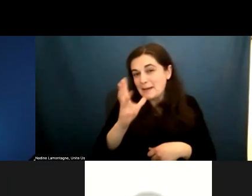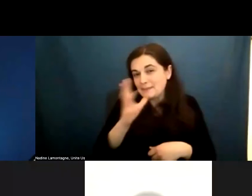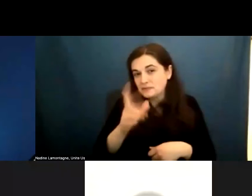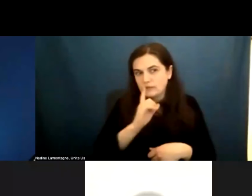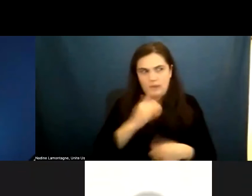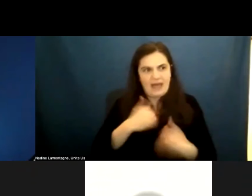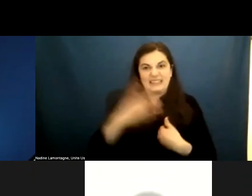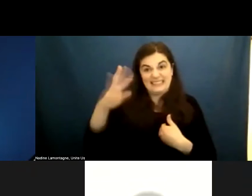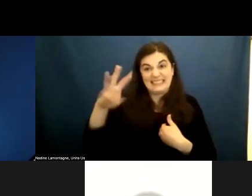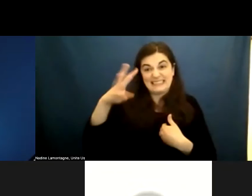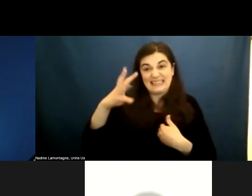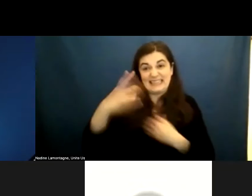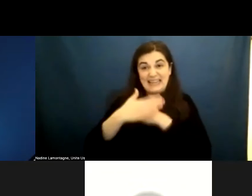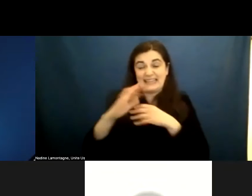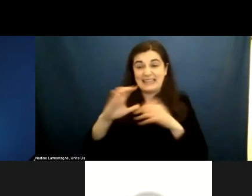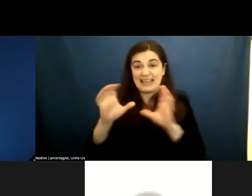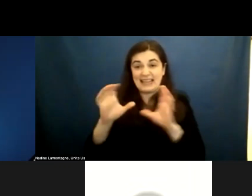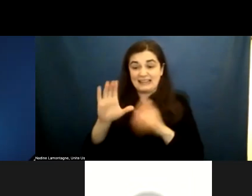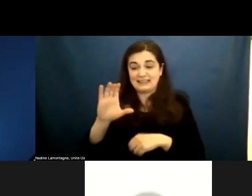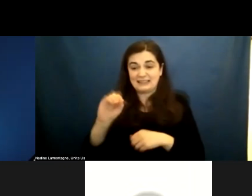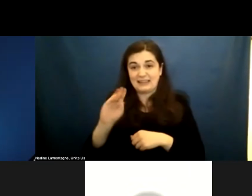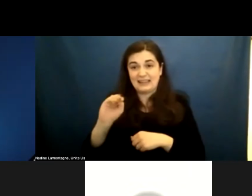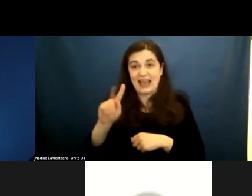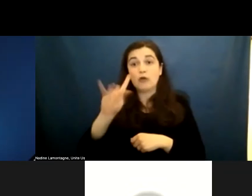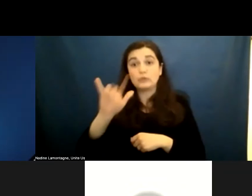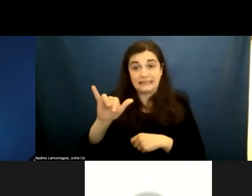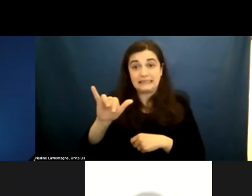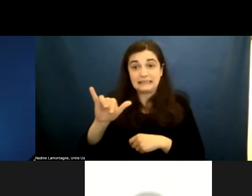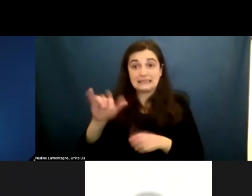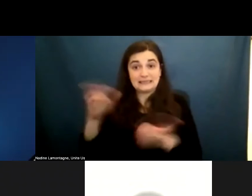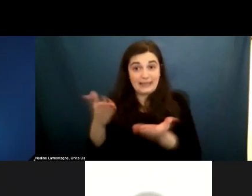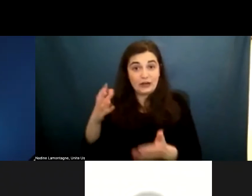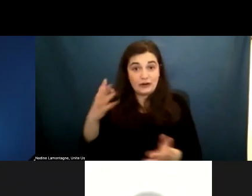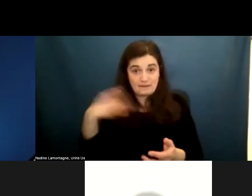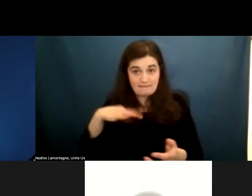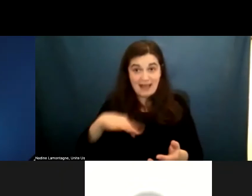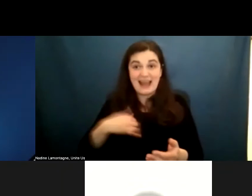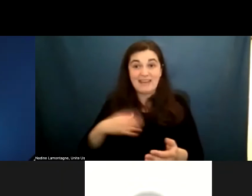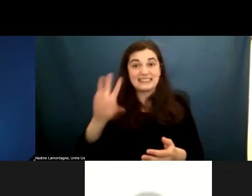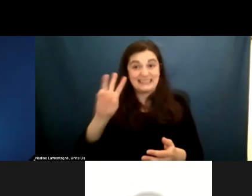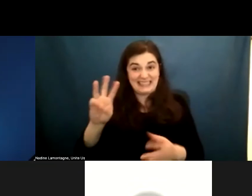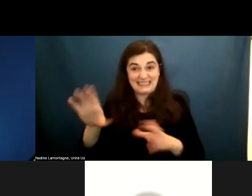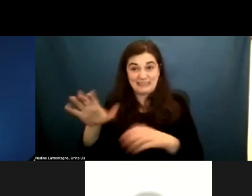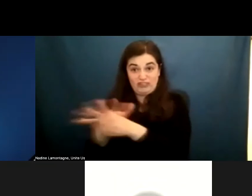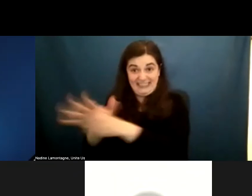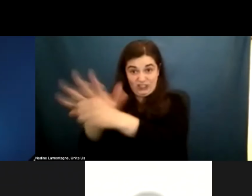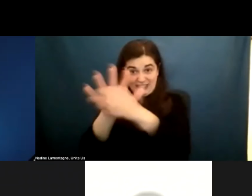have parents in every county, and they have a WhatsApp chat going that if I check it at any given time, there's a couple thousand messages. I mean,